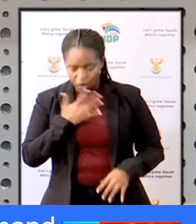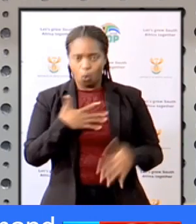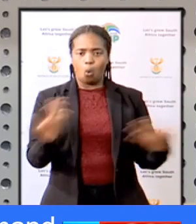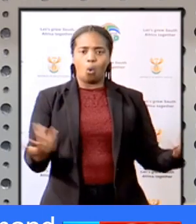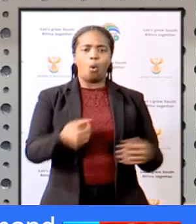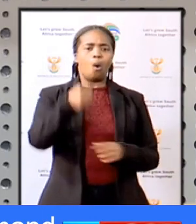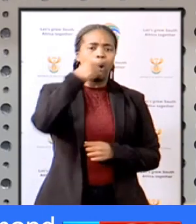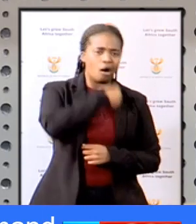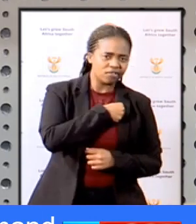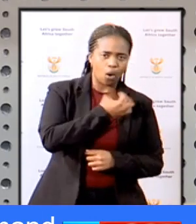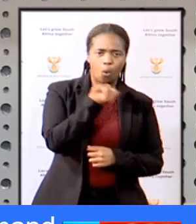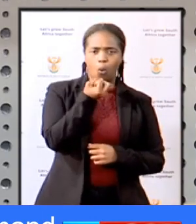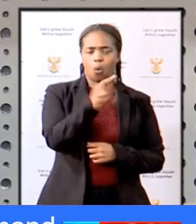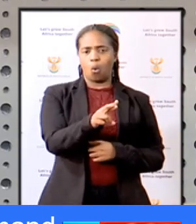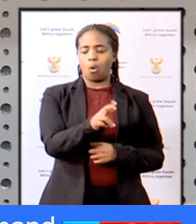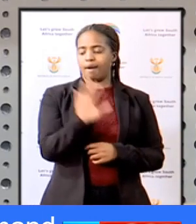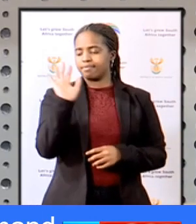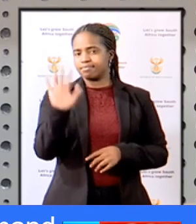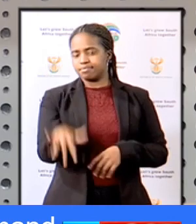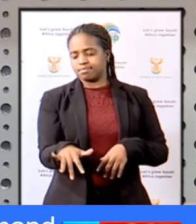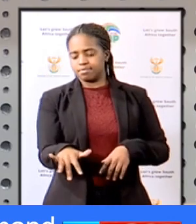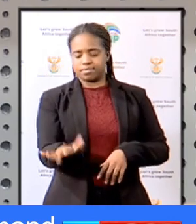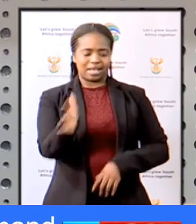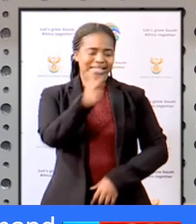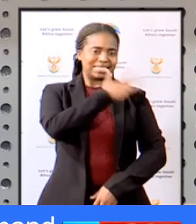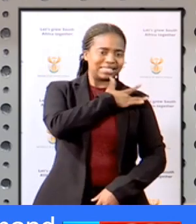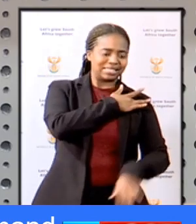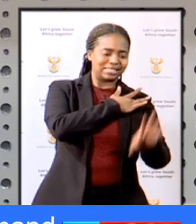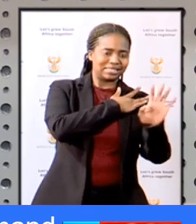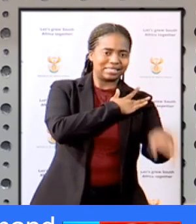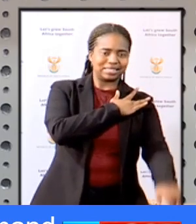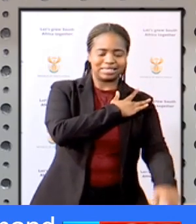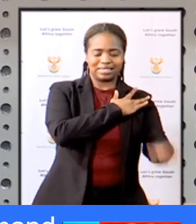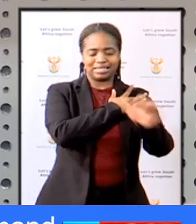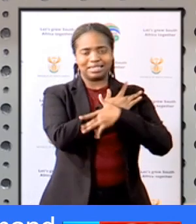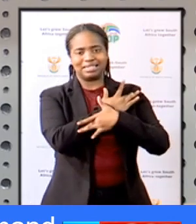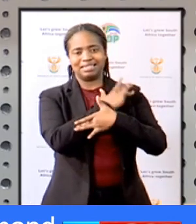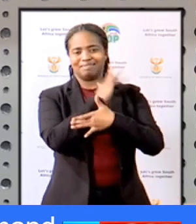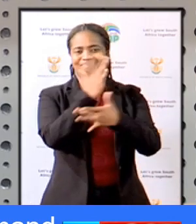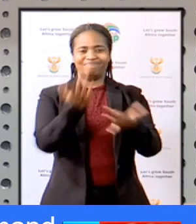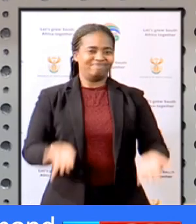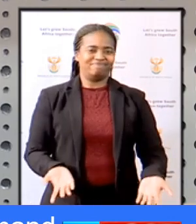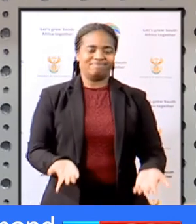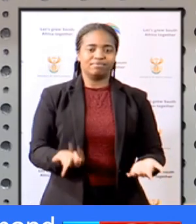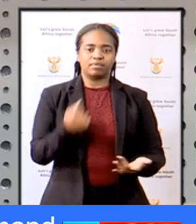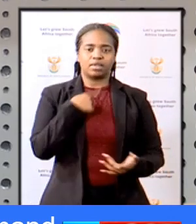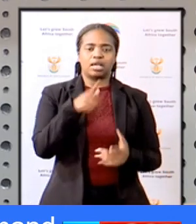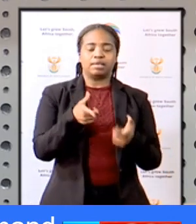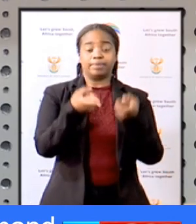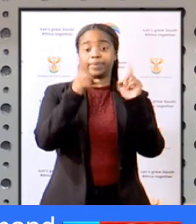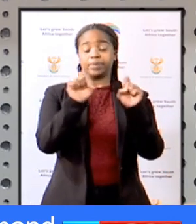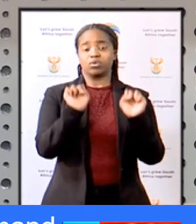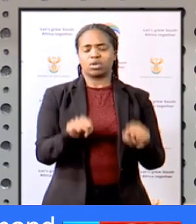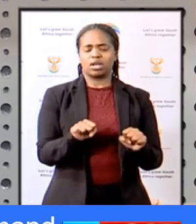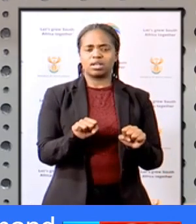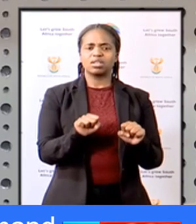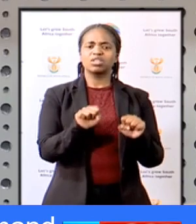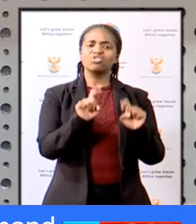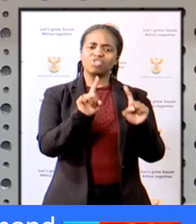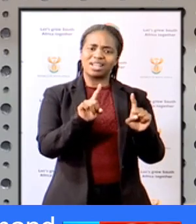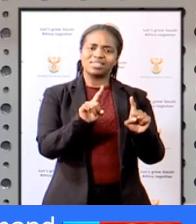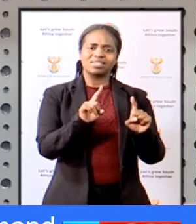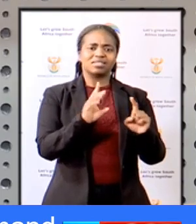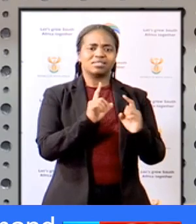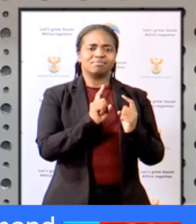coughs or someone touches a surface that someone else then touch, that there are greater risk. If we can keep